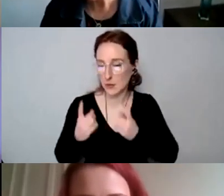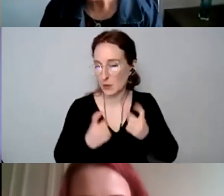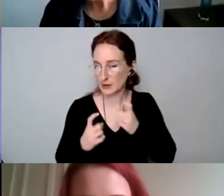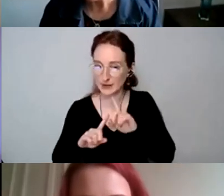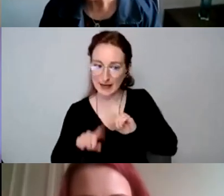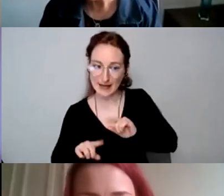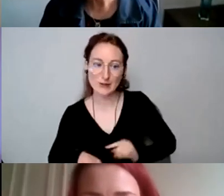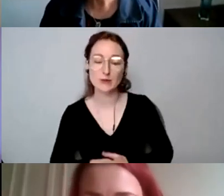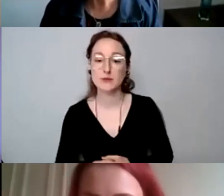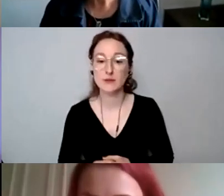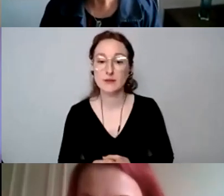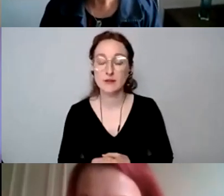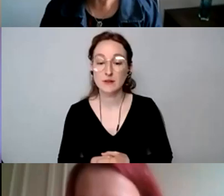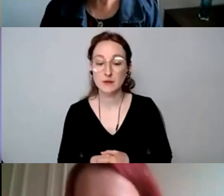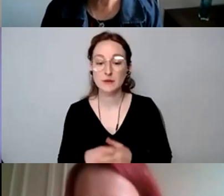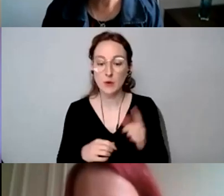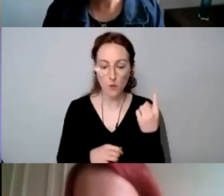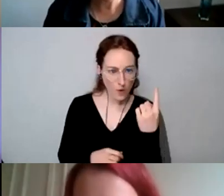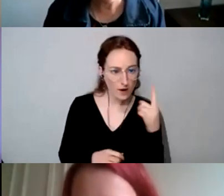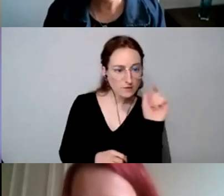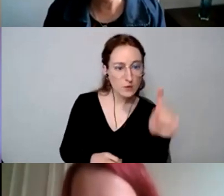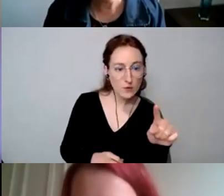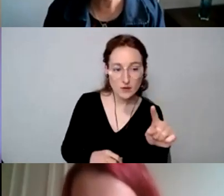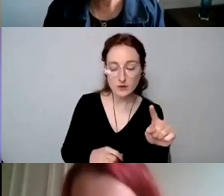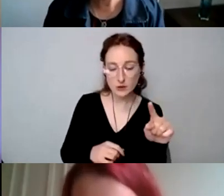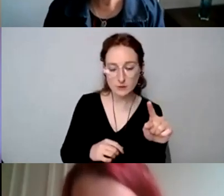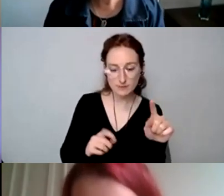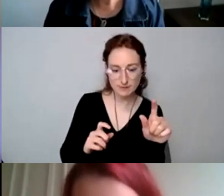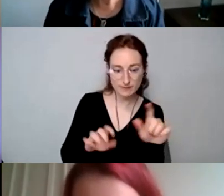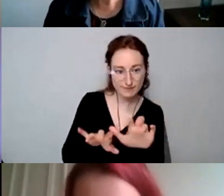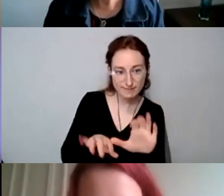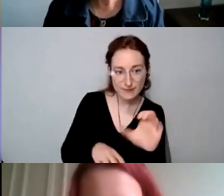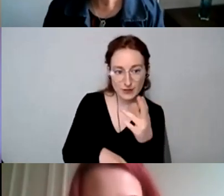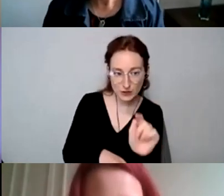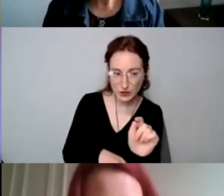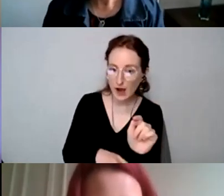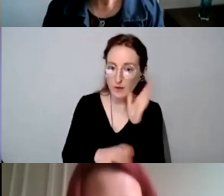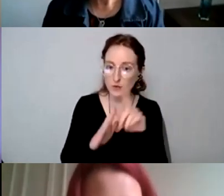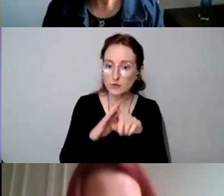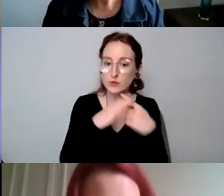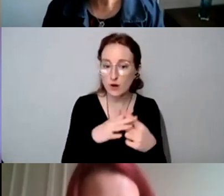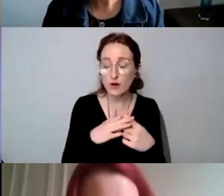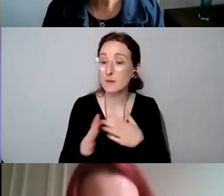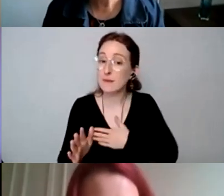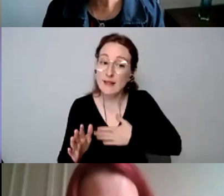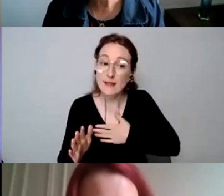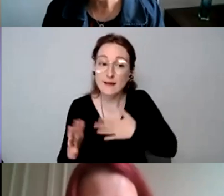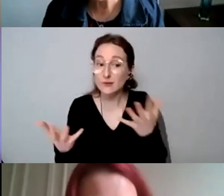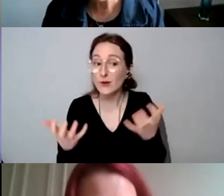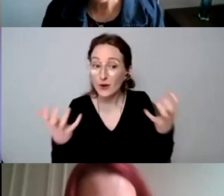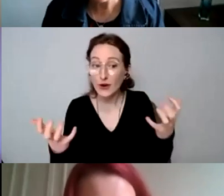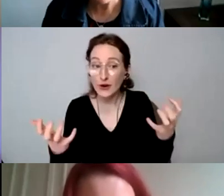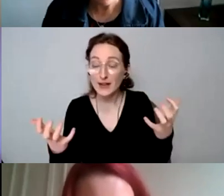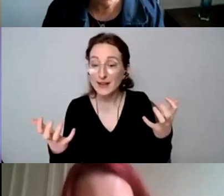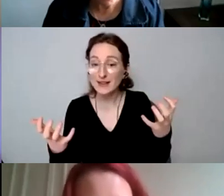one that has come up in the chat, and then I will also ask audience members. It's a little hard for me to